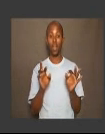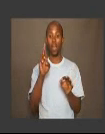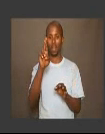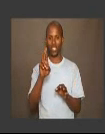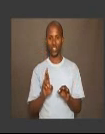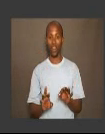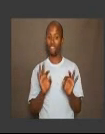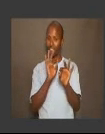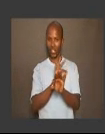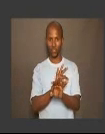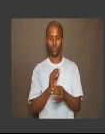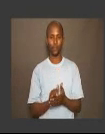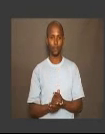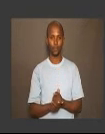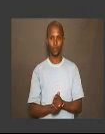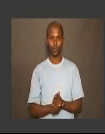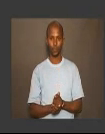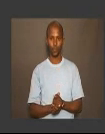rational function.